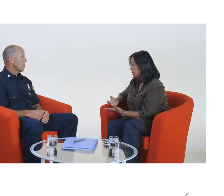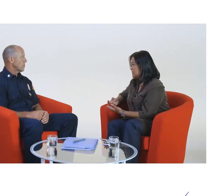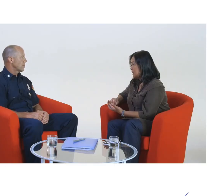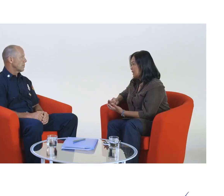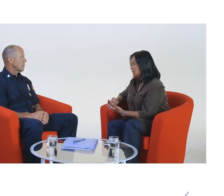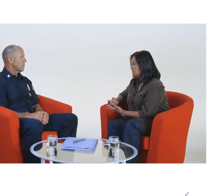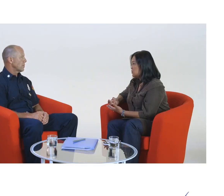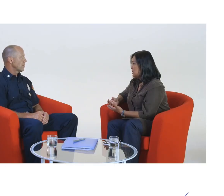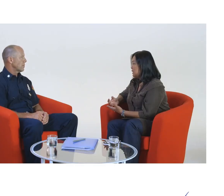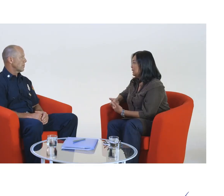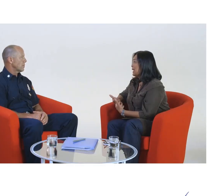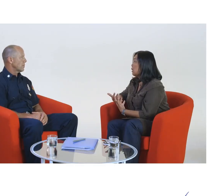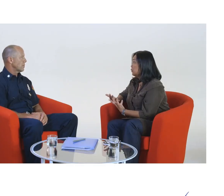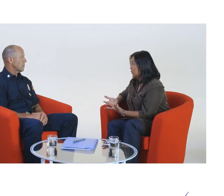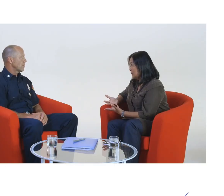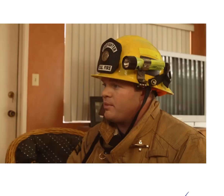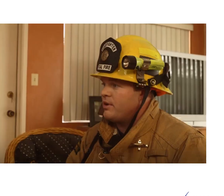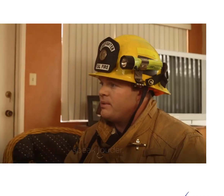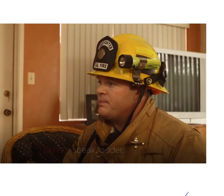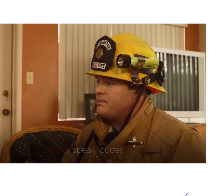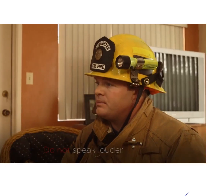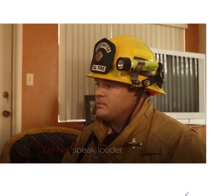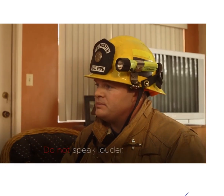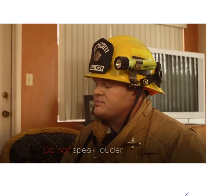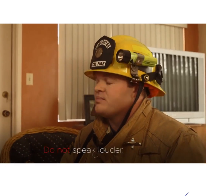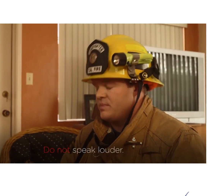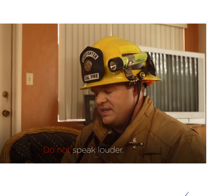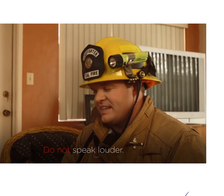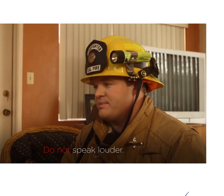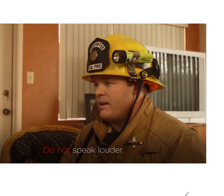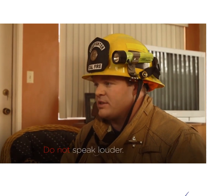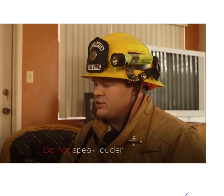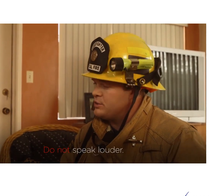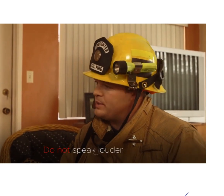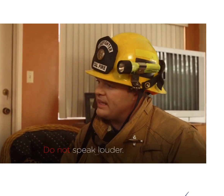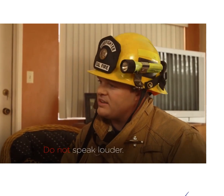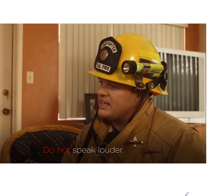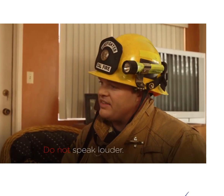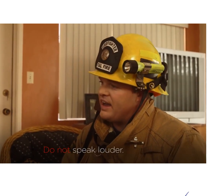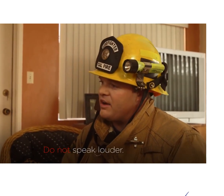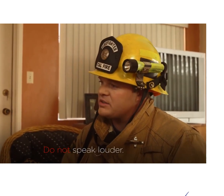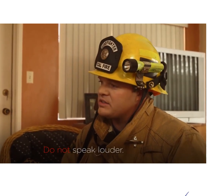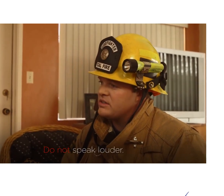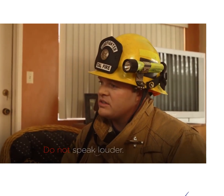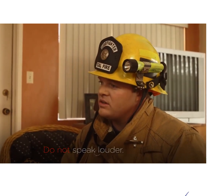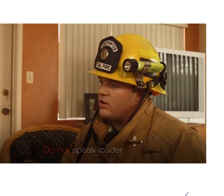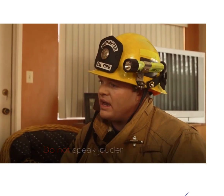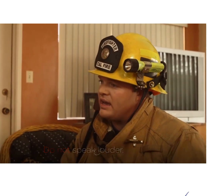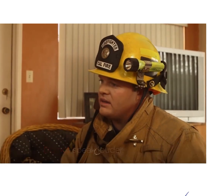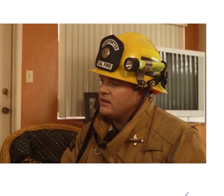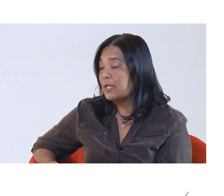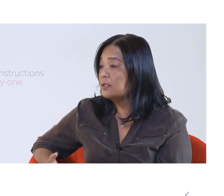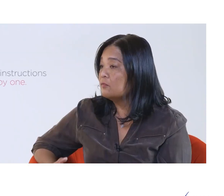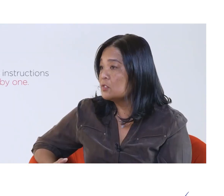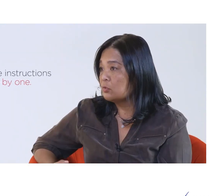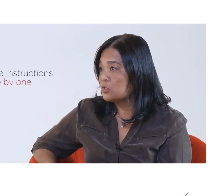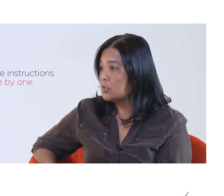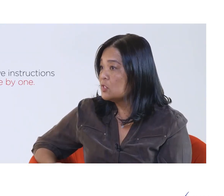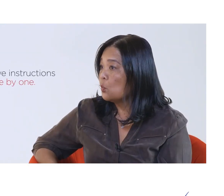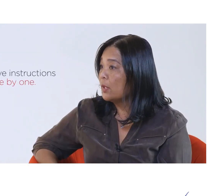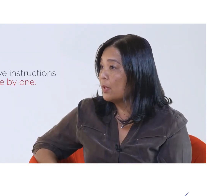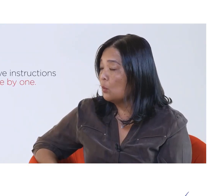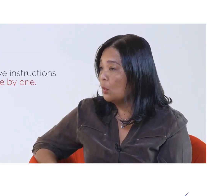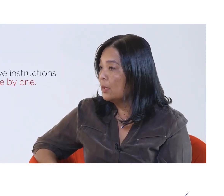disabilities, that speaking louder will help them process information faster. And it doesn't. And give